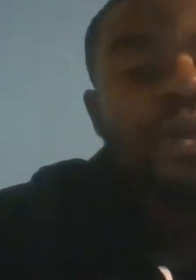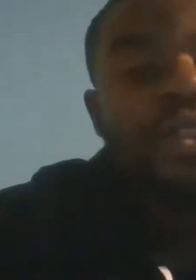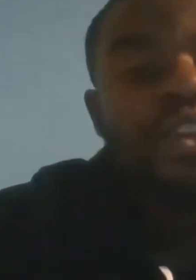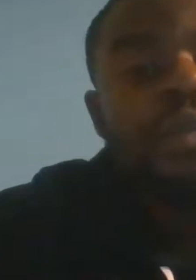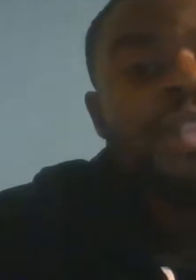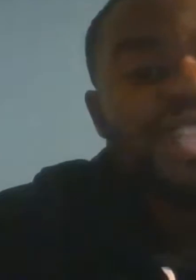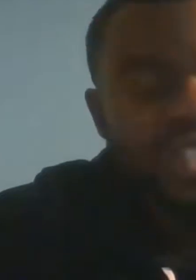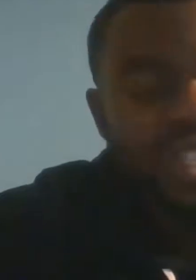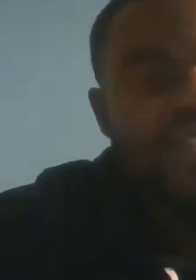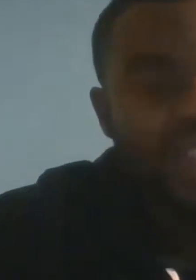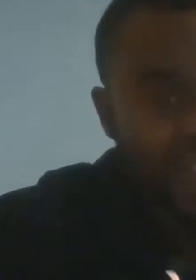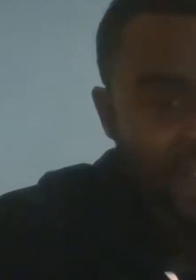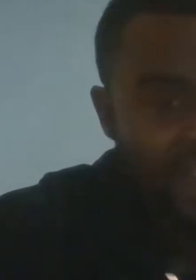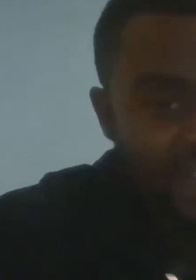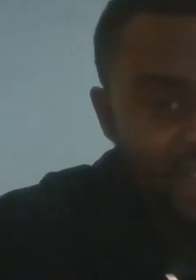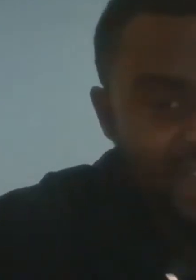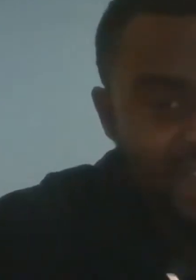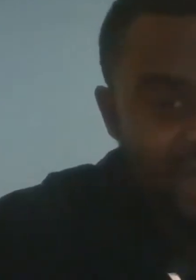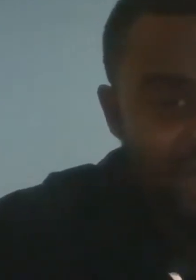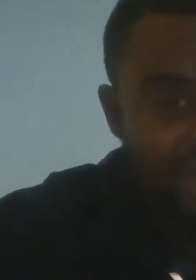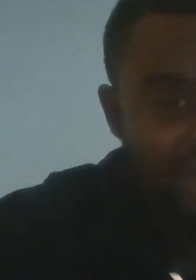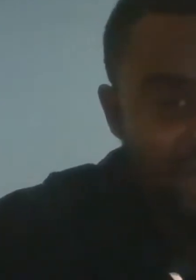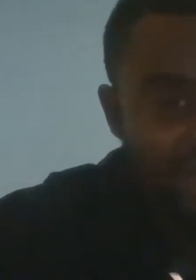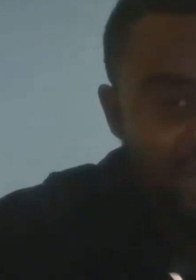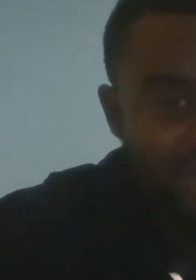Oh, everyone, come and dance together."